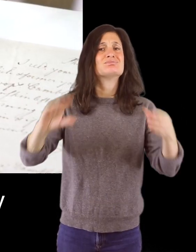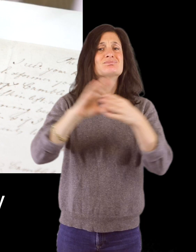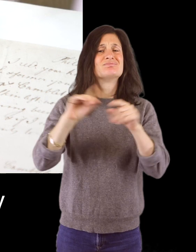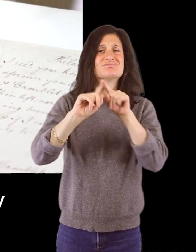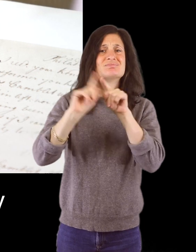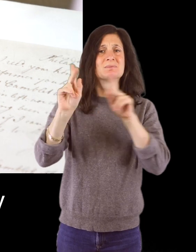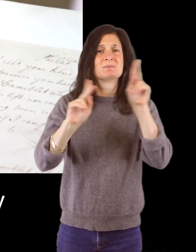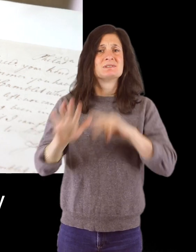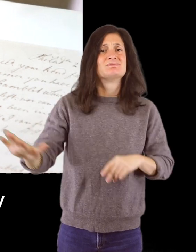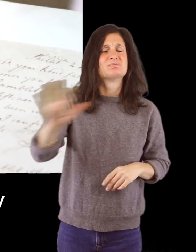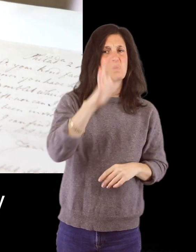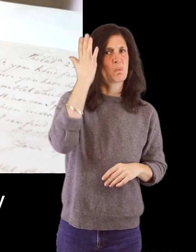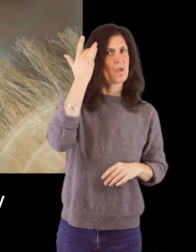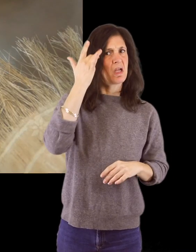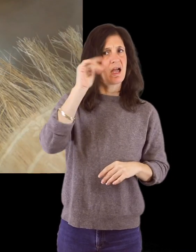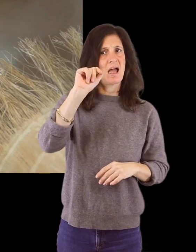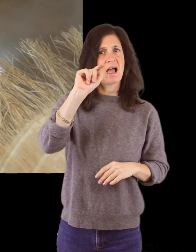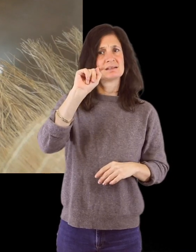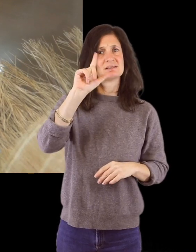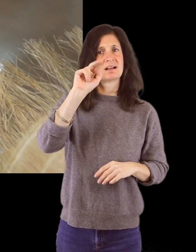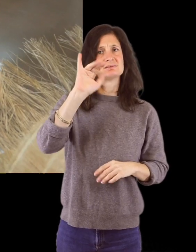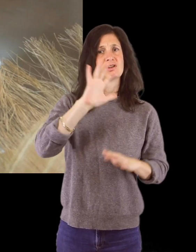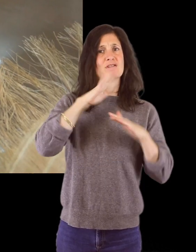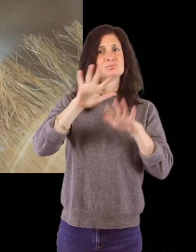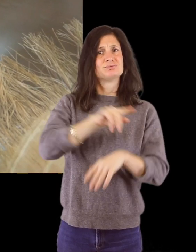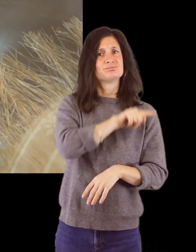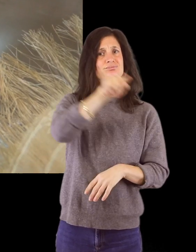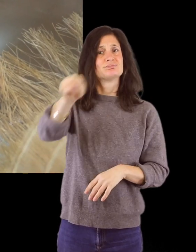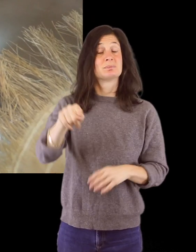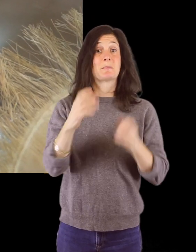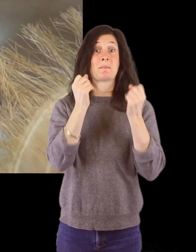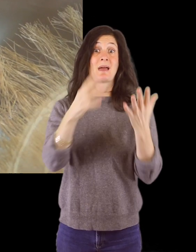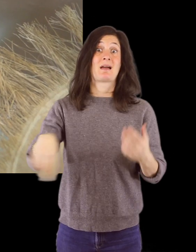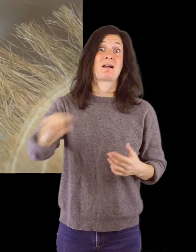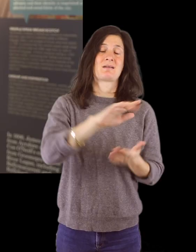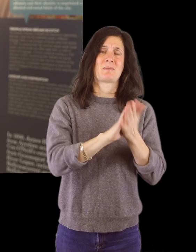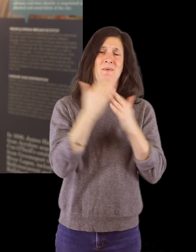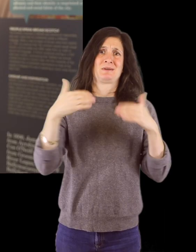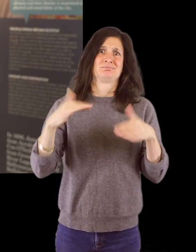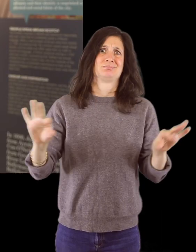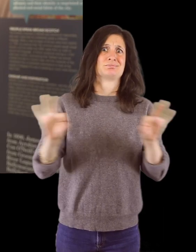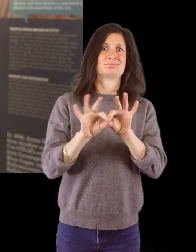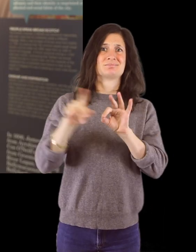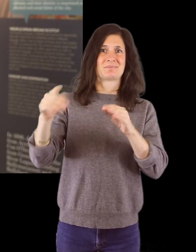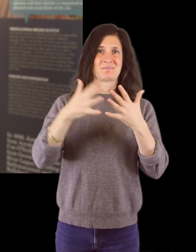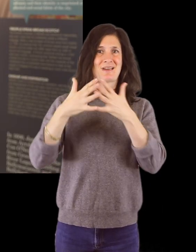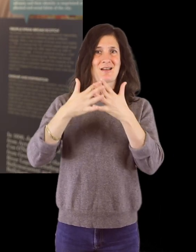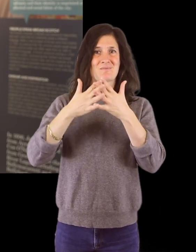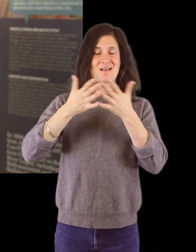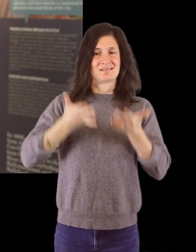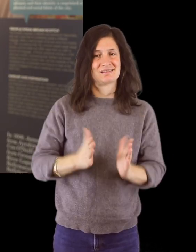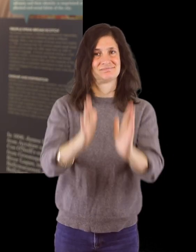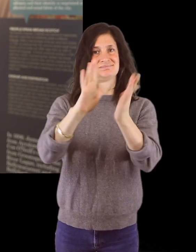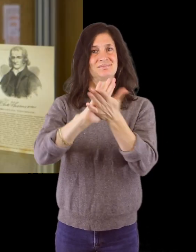the gallery tells the stories of the people and their reasons for crossing the Atlantic. Many of these people would become leading lights in the